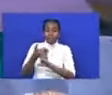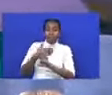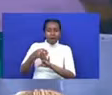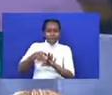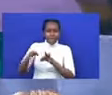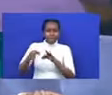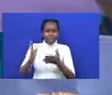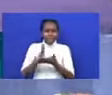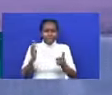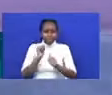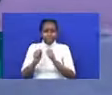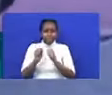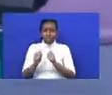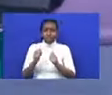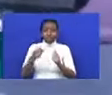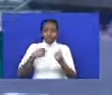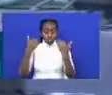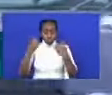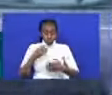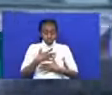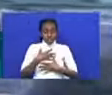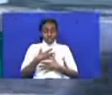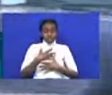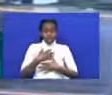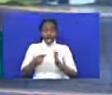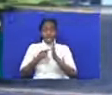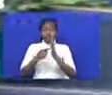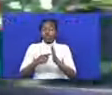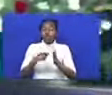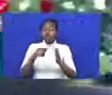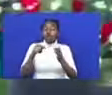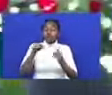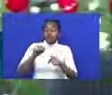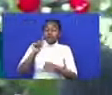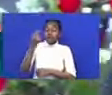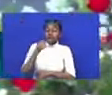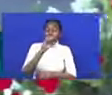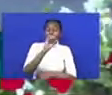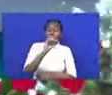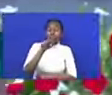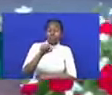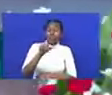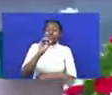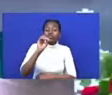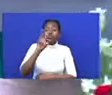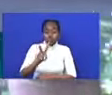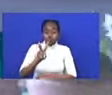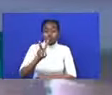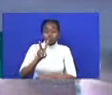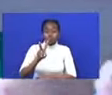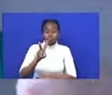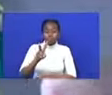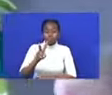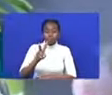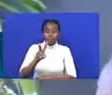statistics that in Kenya, only 0.02, Madame Jane, I'm looking for you. Where are you?